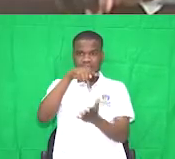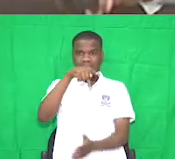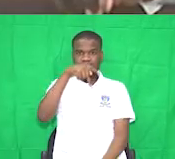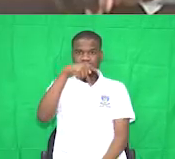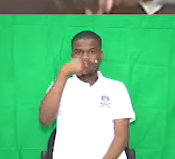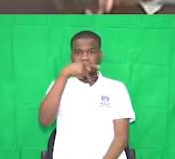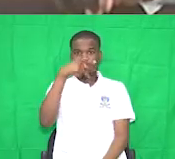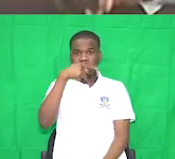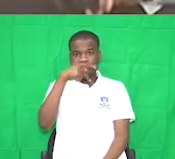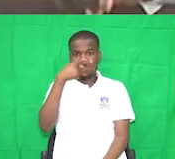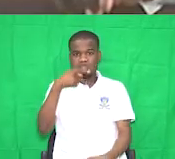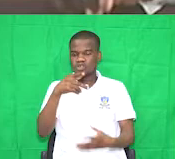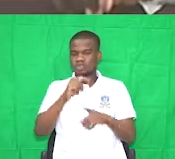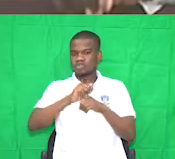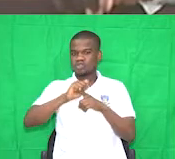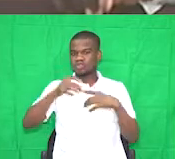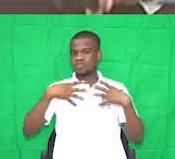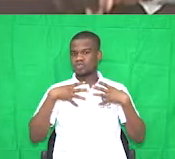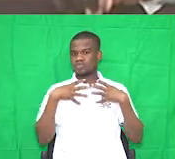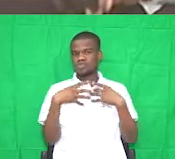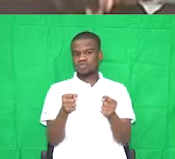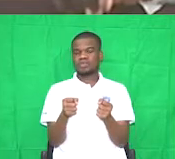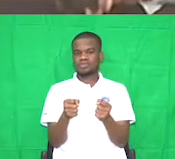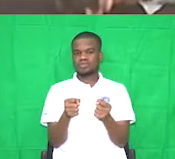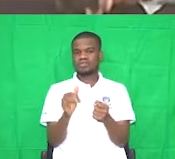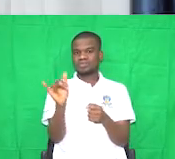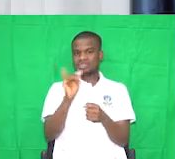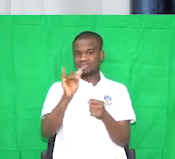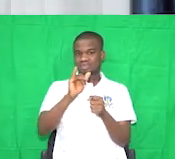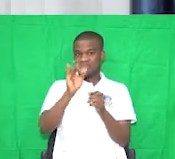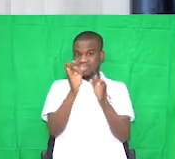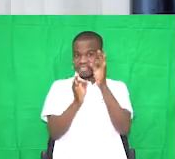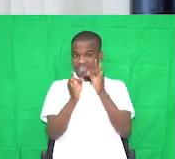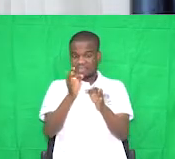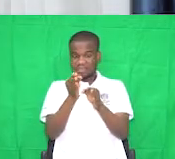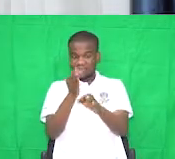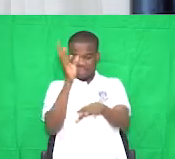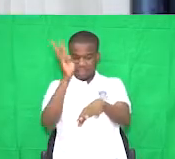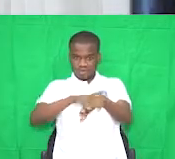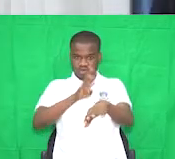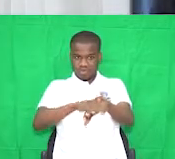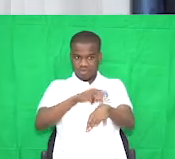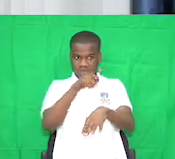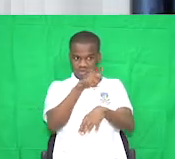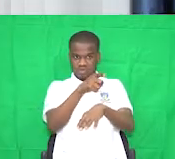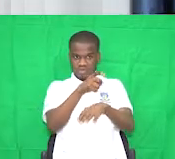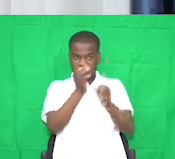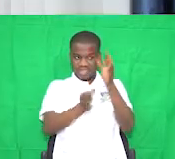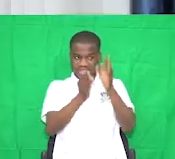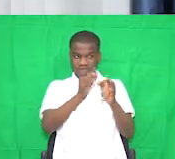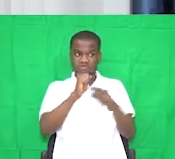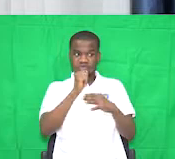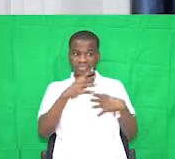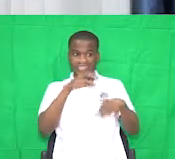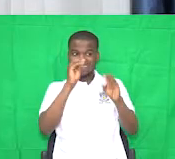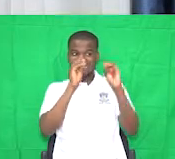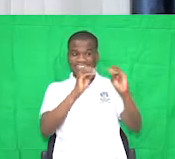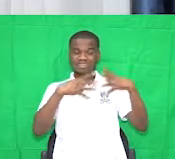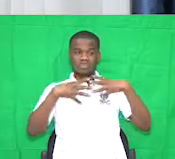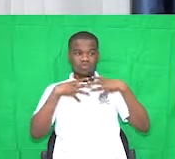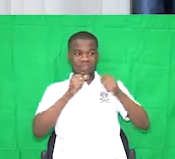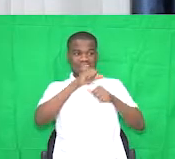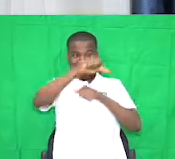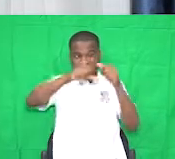And therefore also, he cautioned Timothy, if anyone teaches otherwise and does not consent to the wholesome doctrine of our Lord and